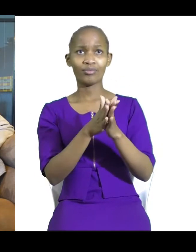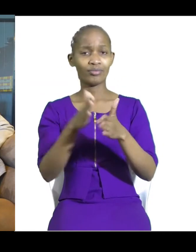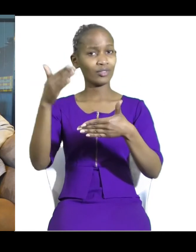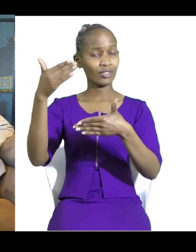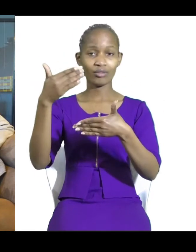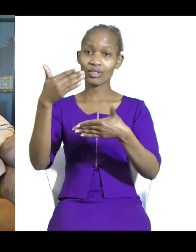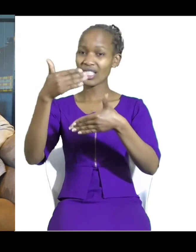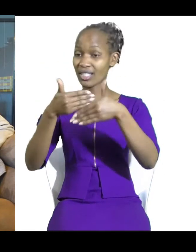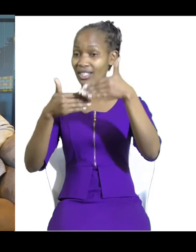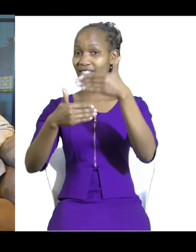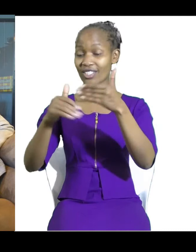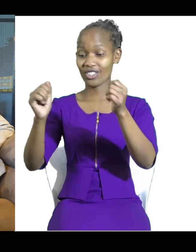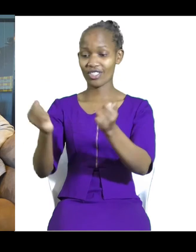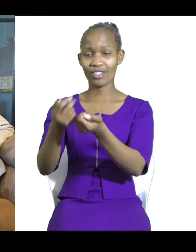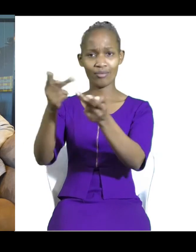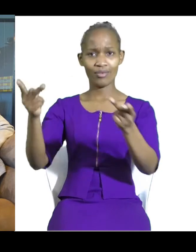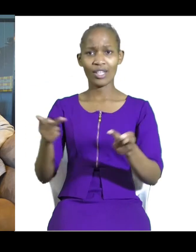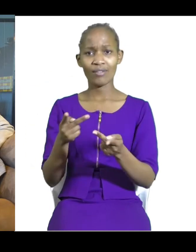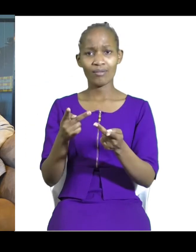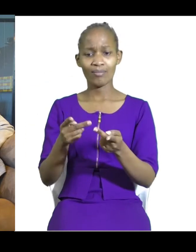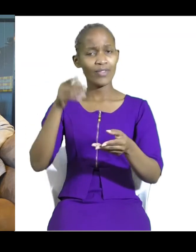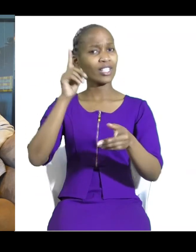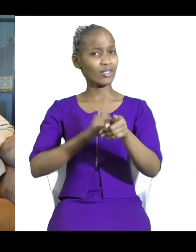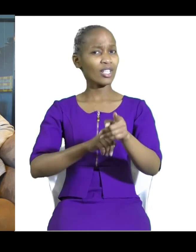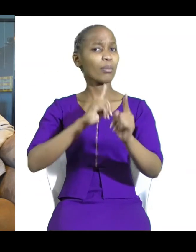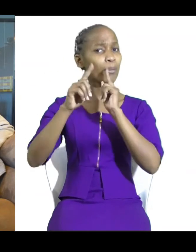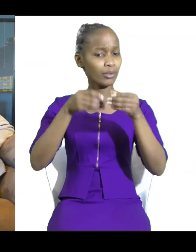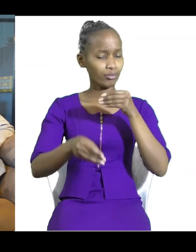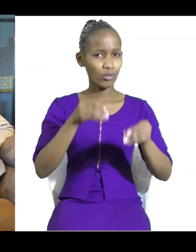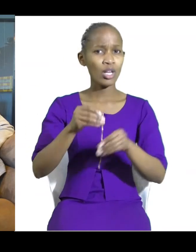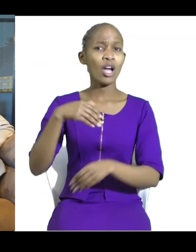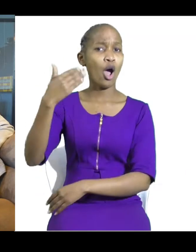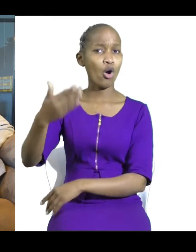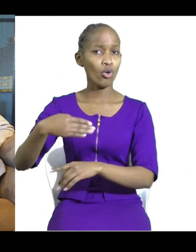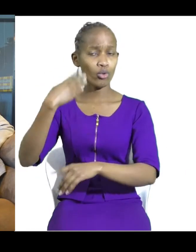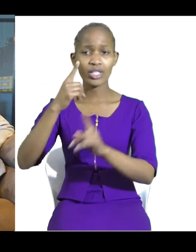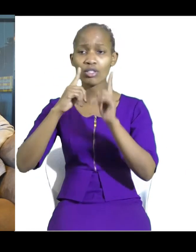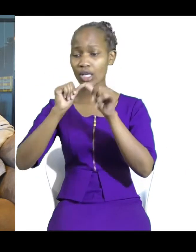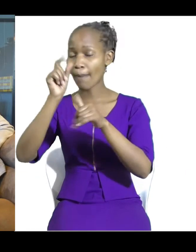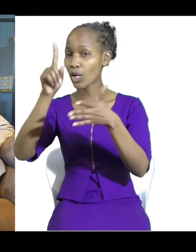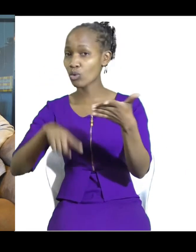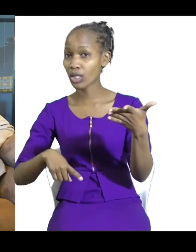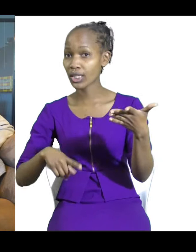the structural safe spaces. And when I'm talking about disability, I normally talk about